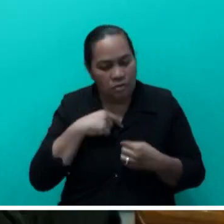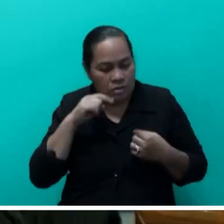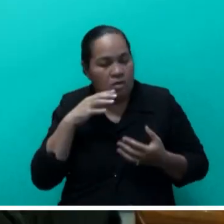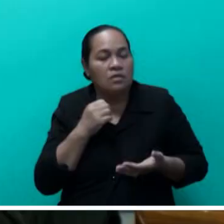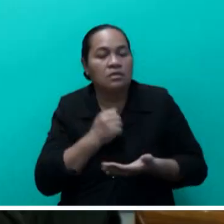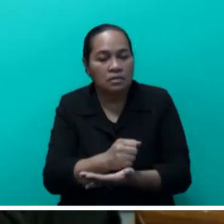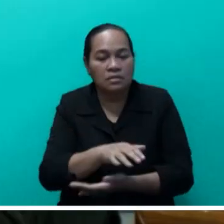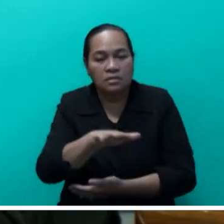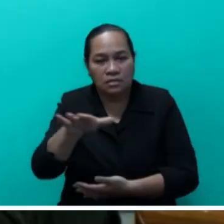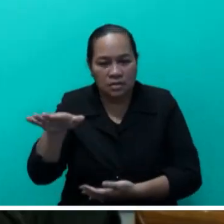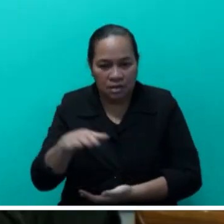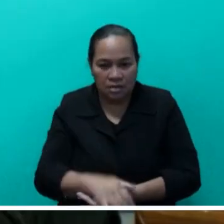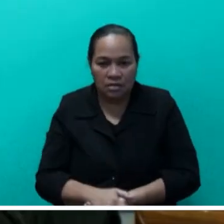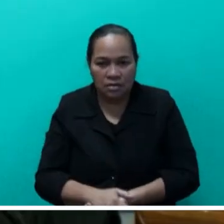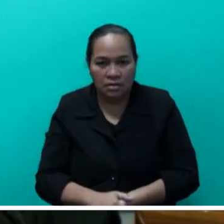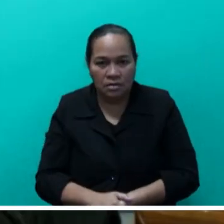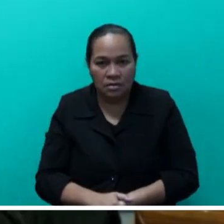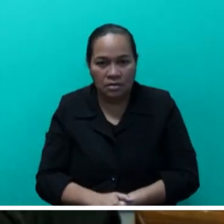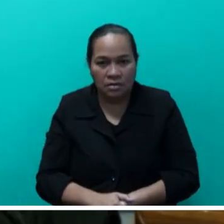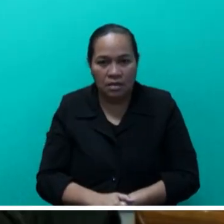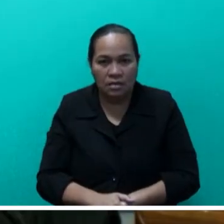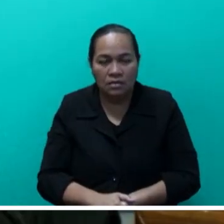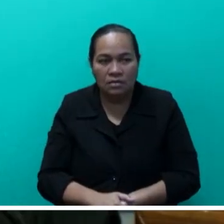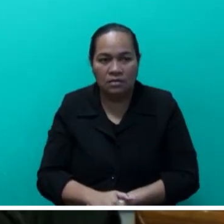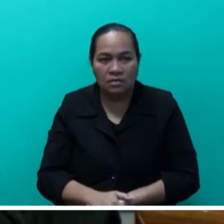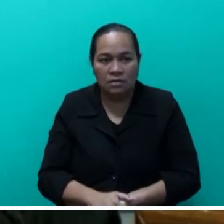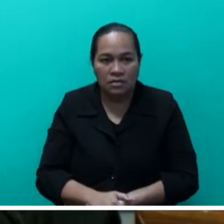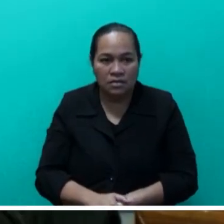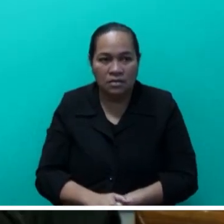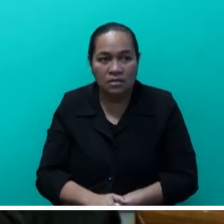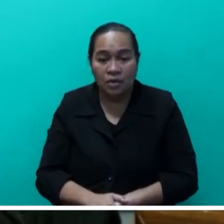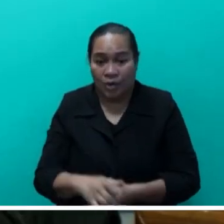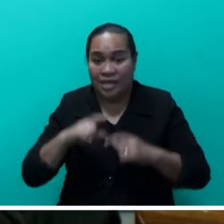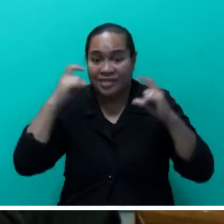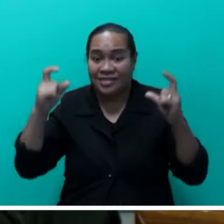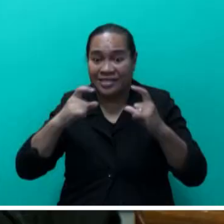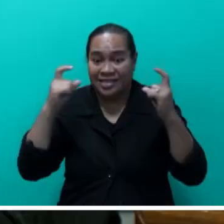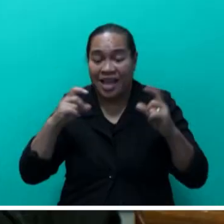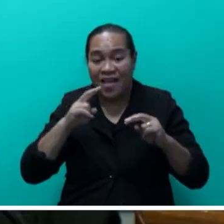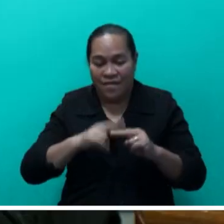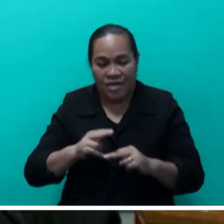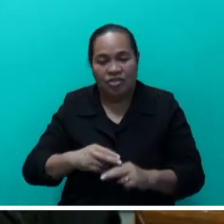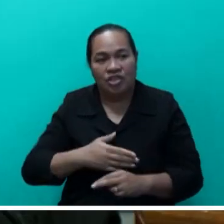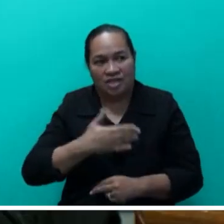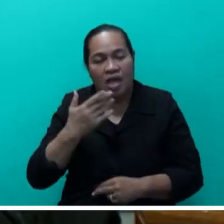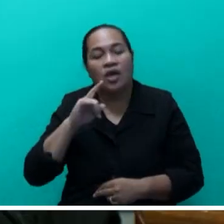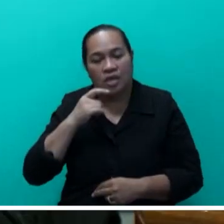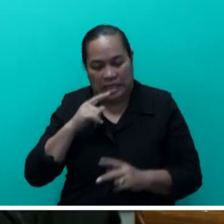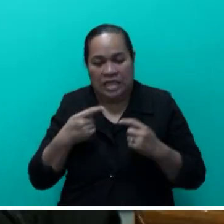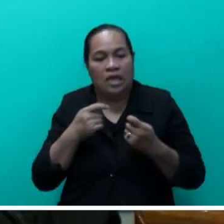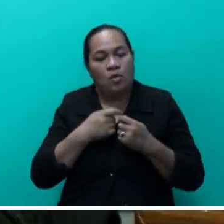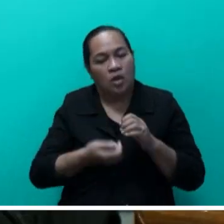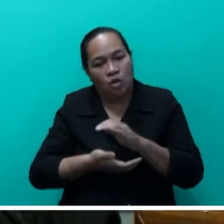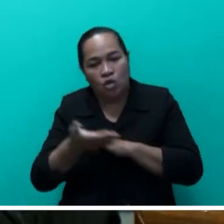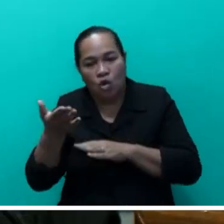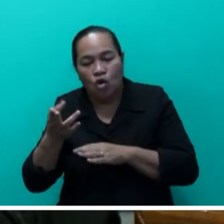need. Mr. Speaker, sir, in light of the celebration of the Fiji Day, a team will be also going to Bonoleu. Soon